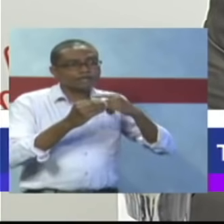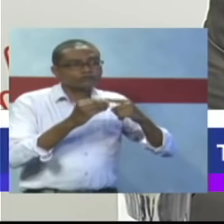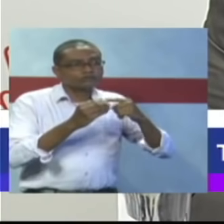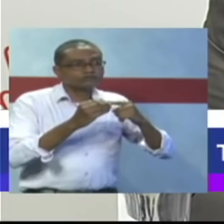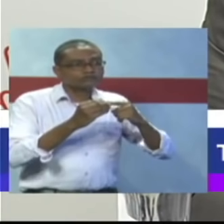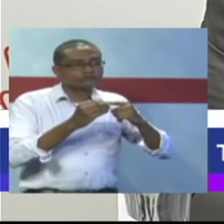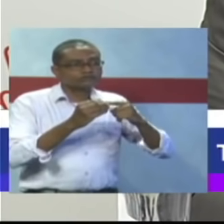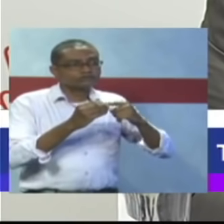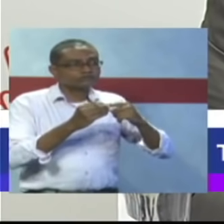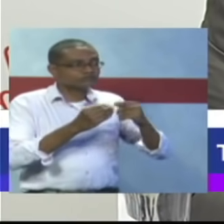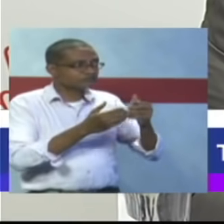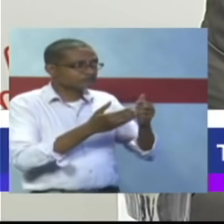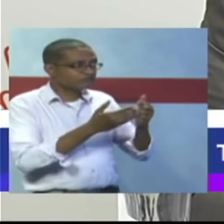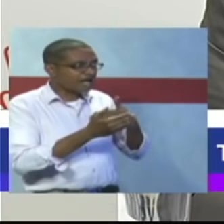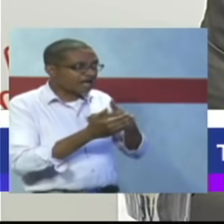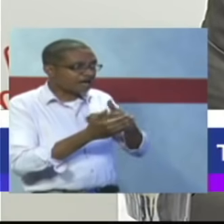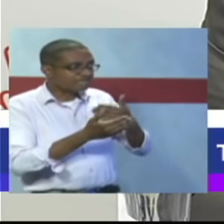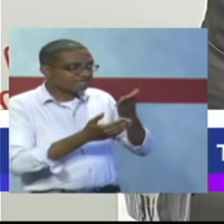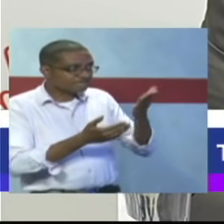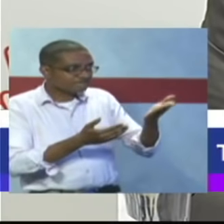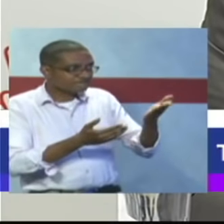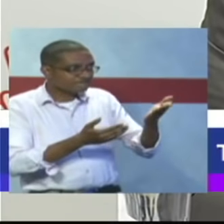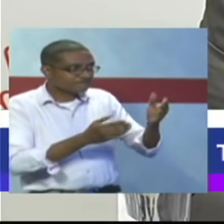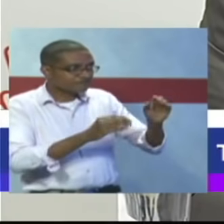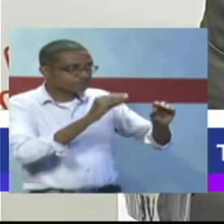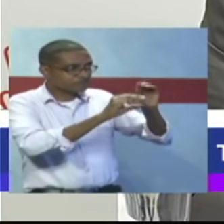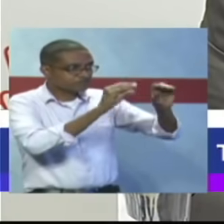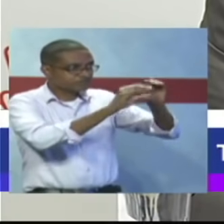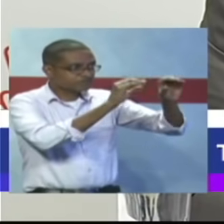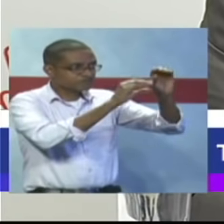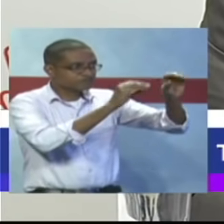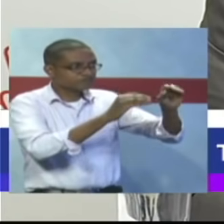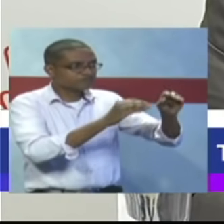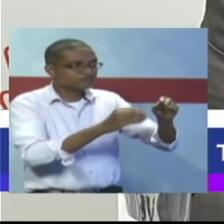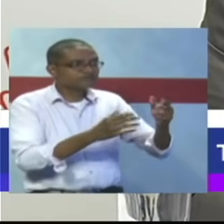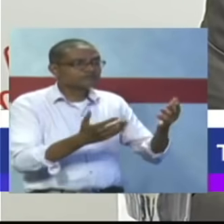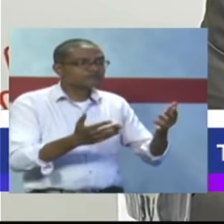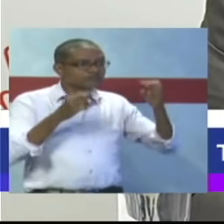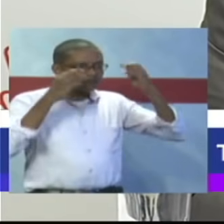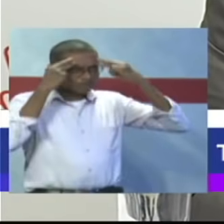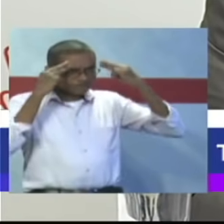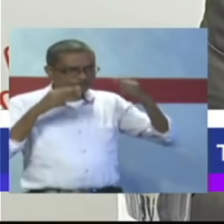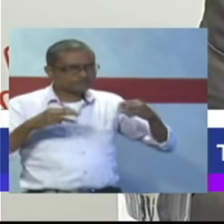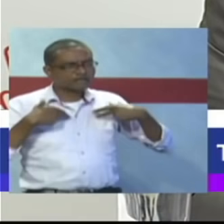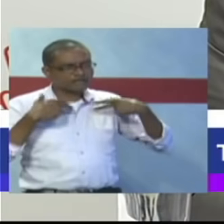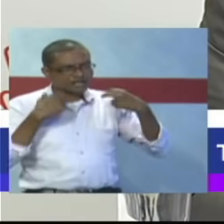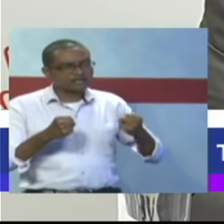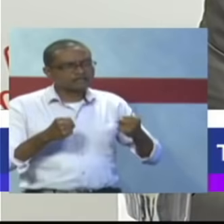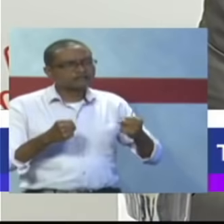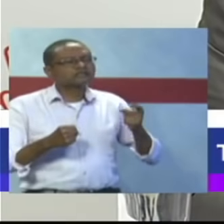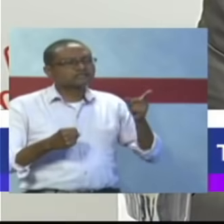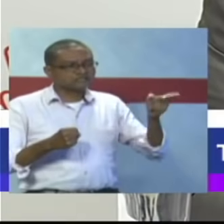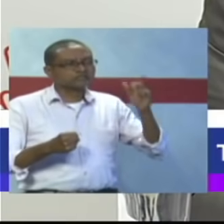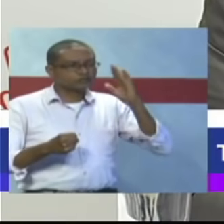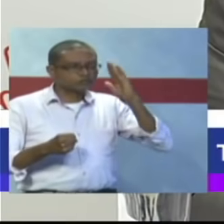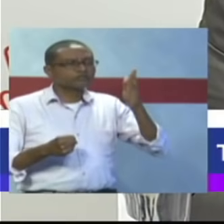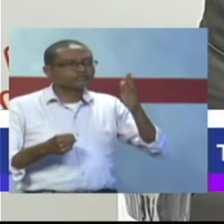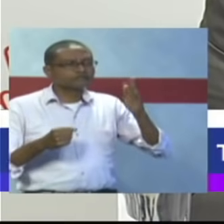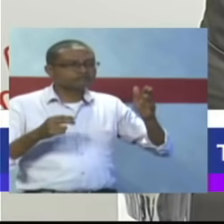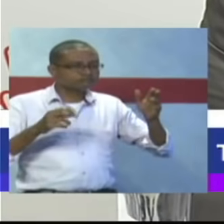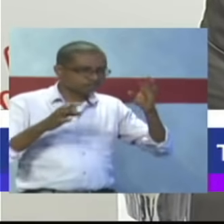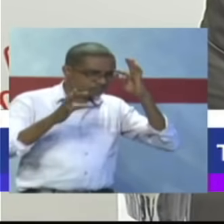that is at risk of expiry. The Minister of Health will make that determination, decision, and